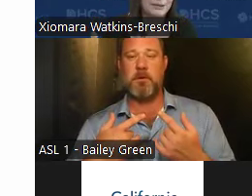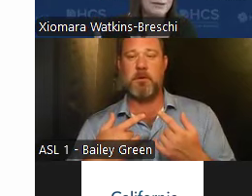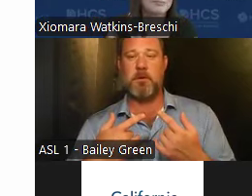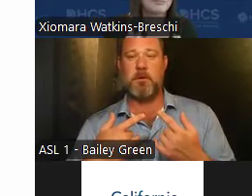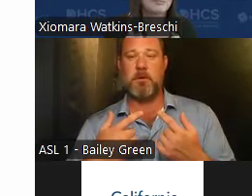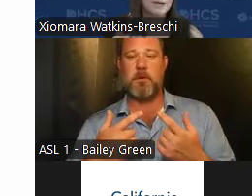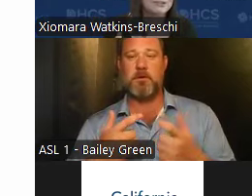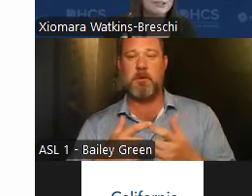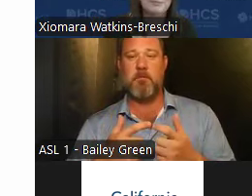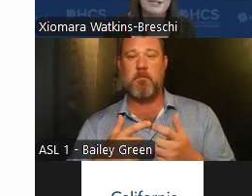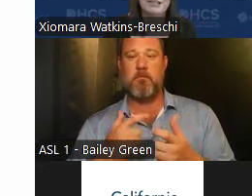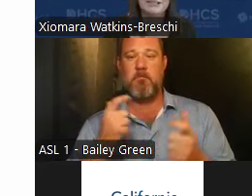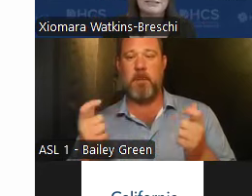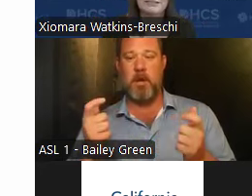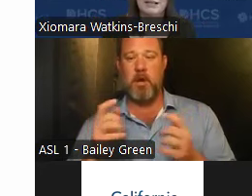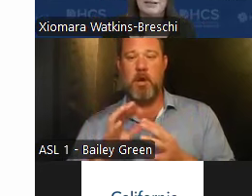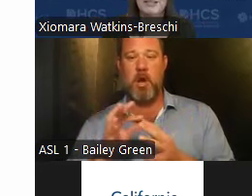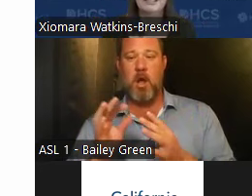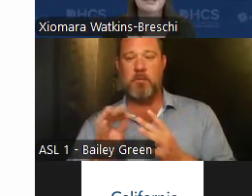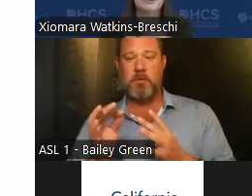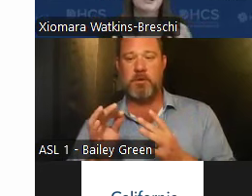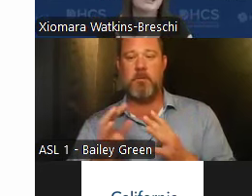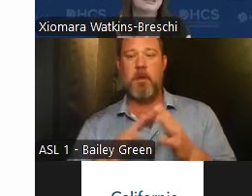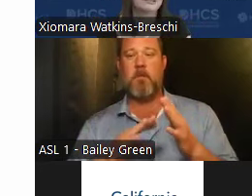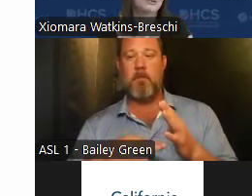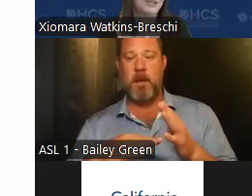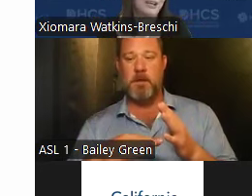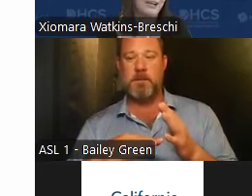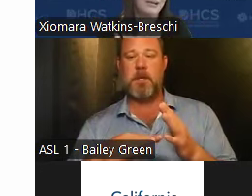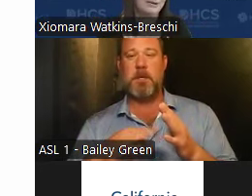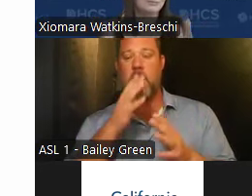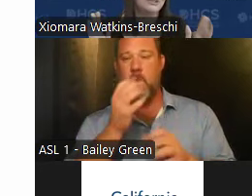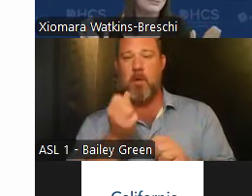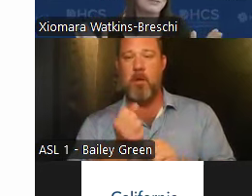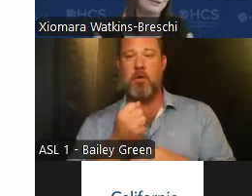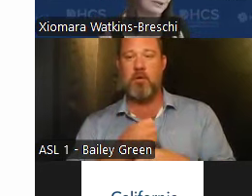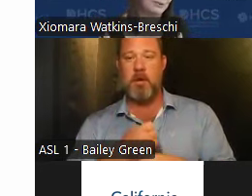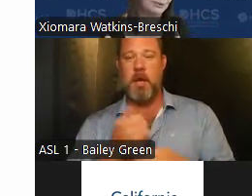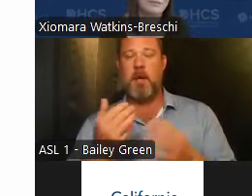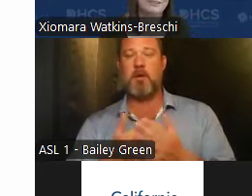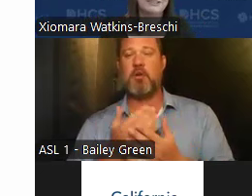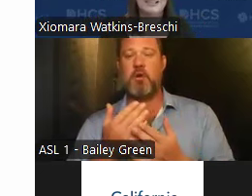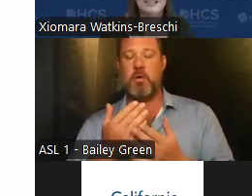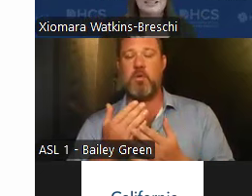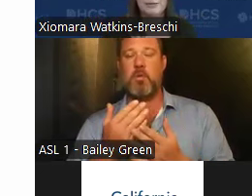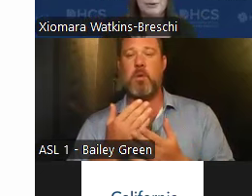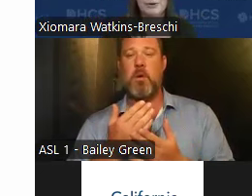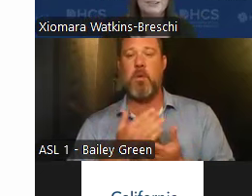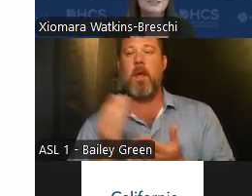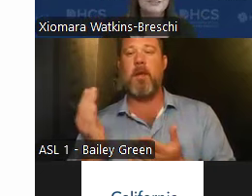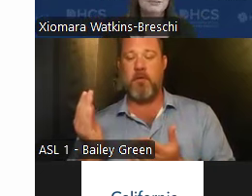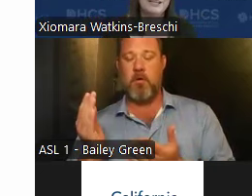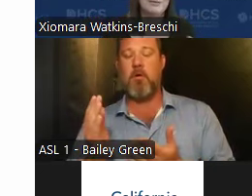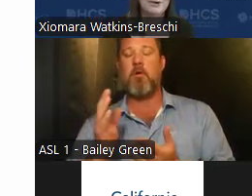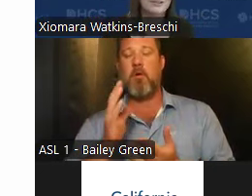bigger option, but it's basically we're going to create new waiver, a couple new waivers that we're